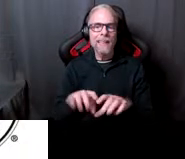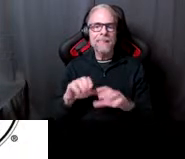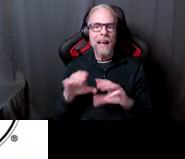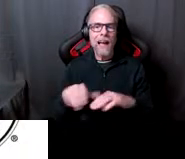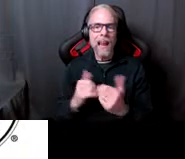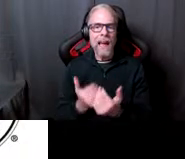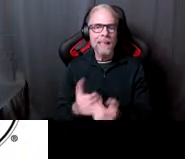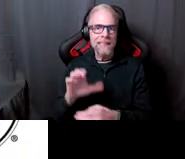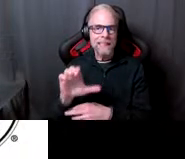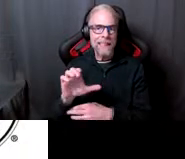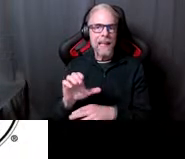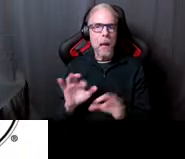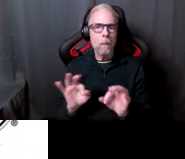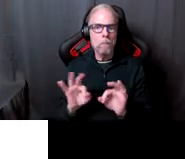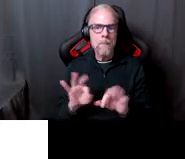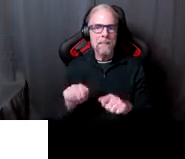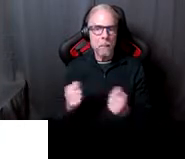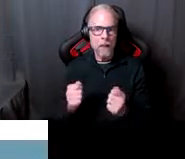misdemeanor.